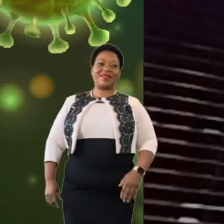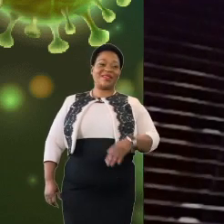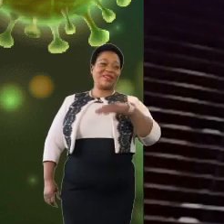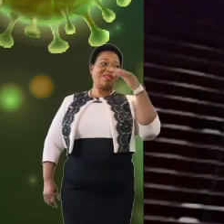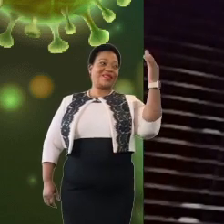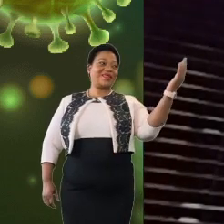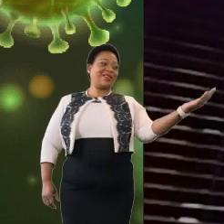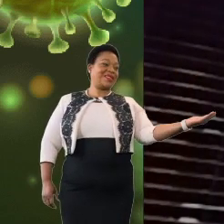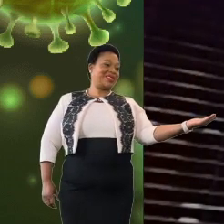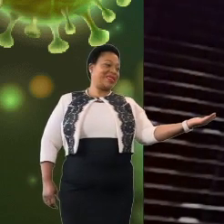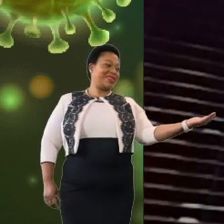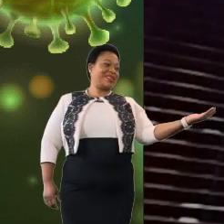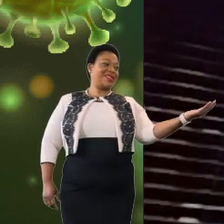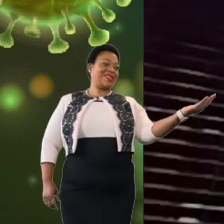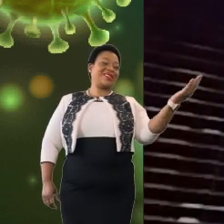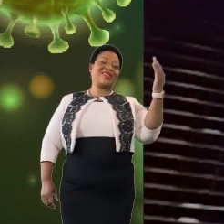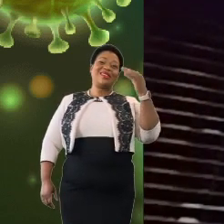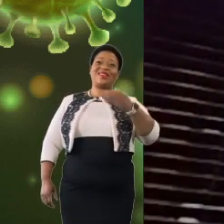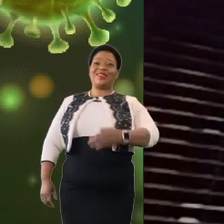also here.